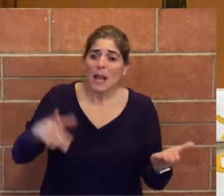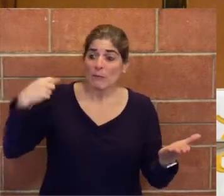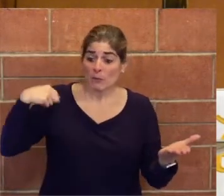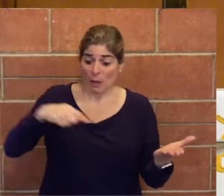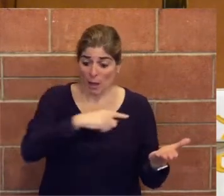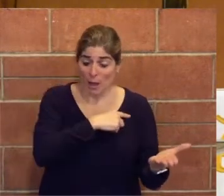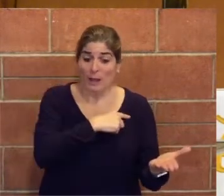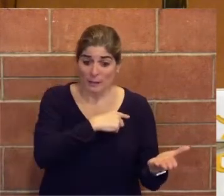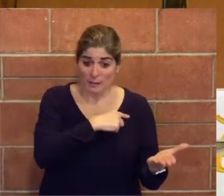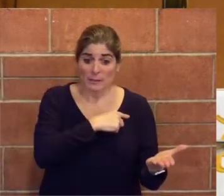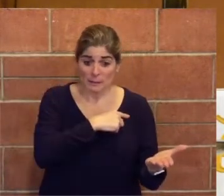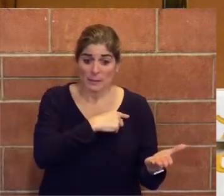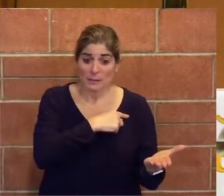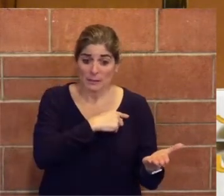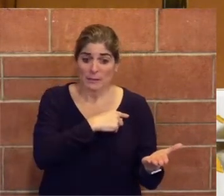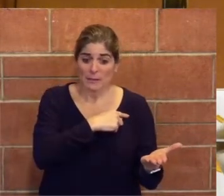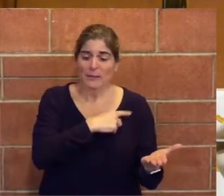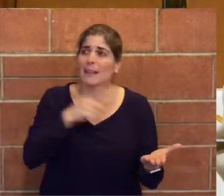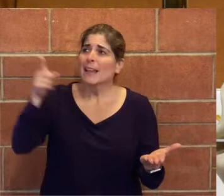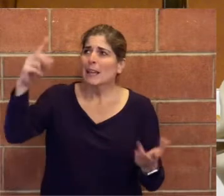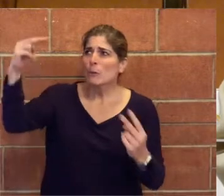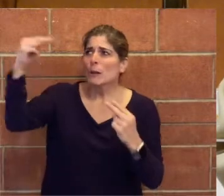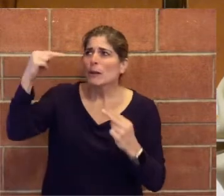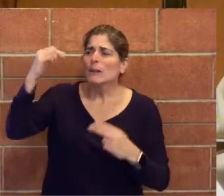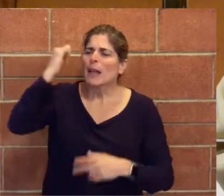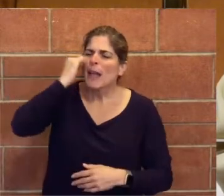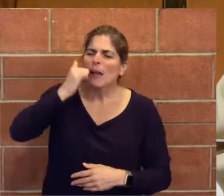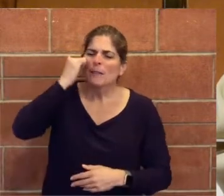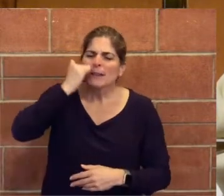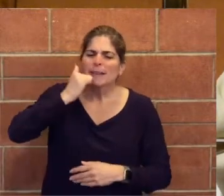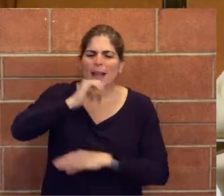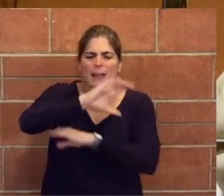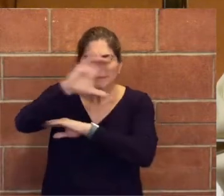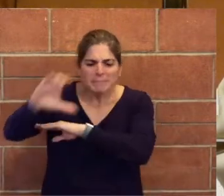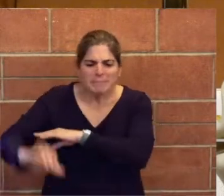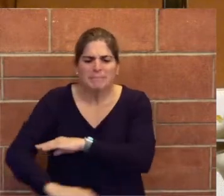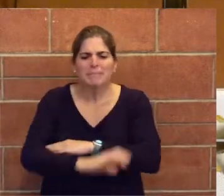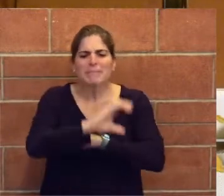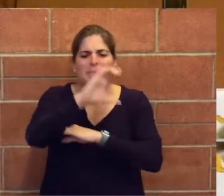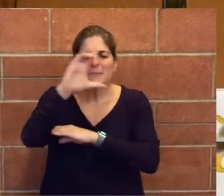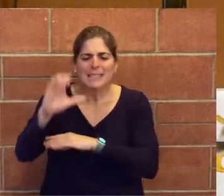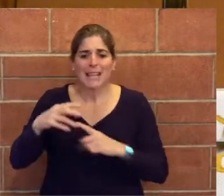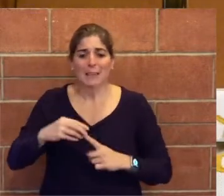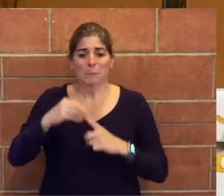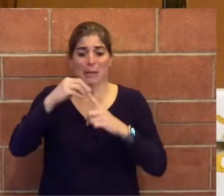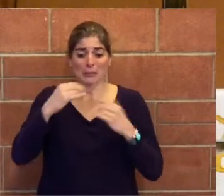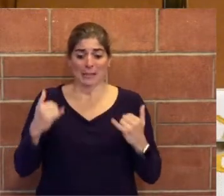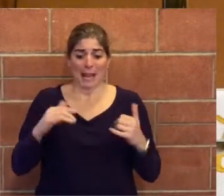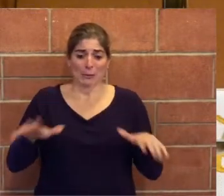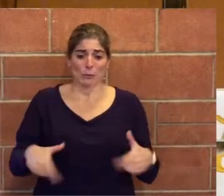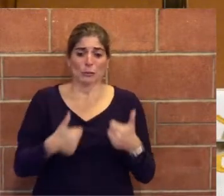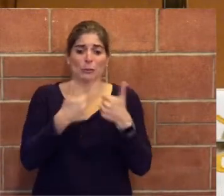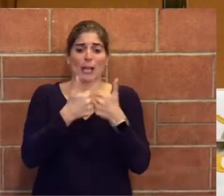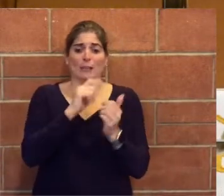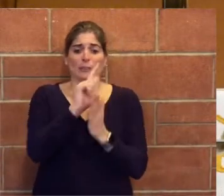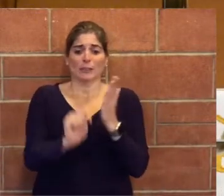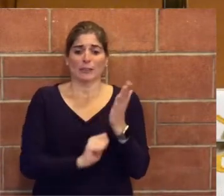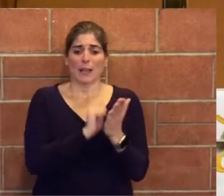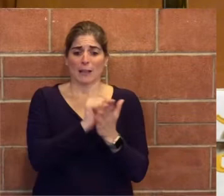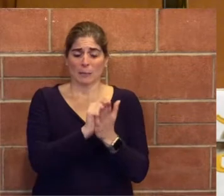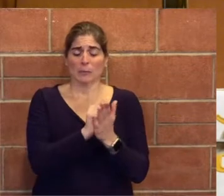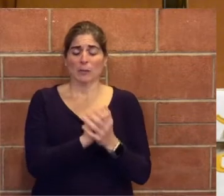ones in Jesus' care now, day and night, especially through these challenging times.